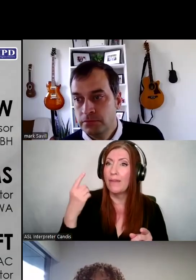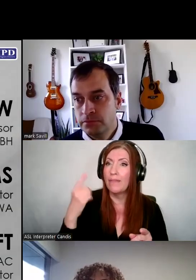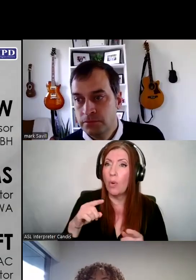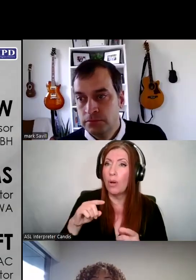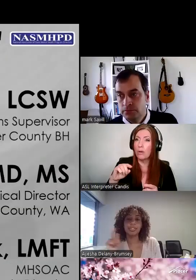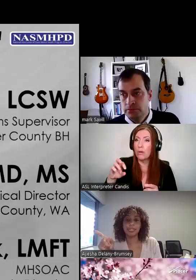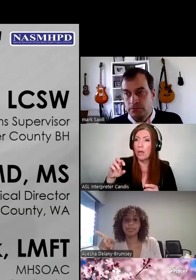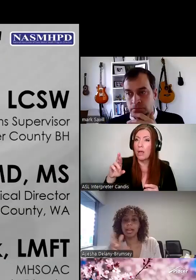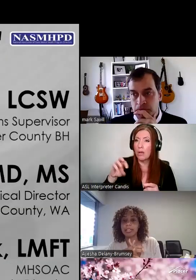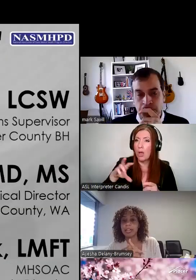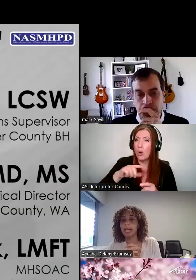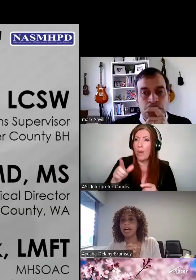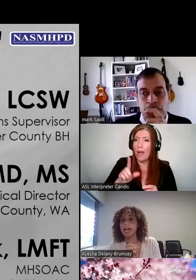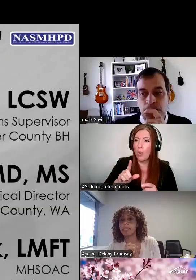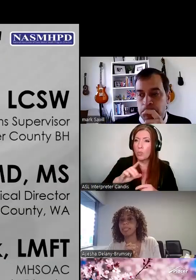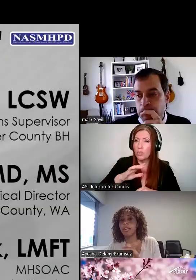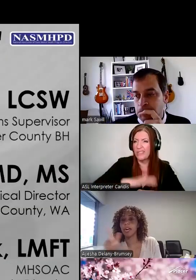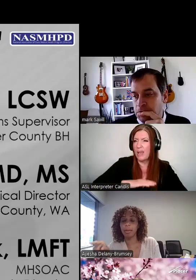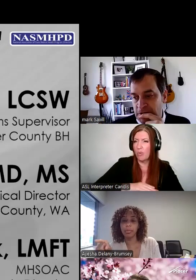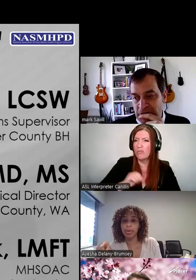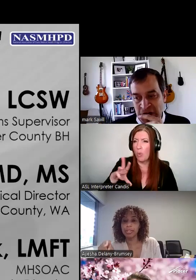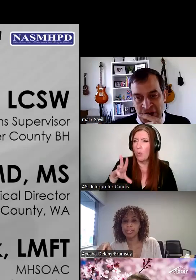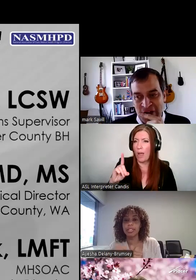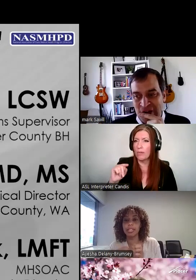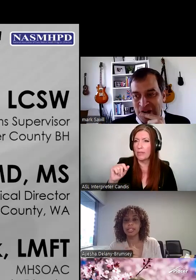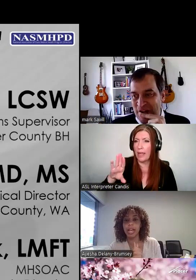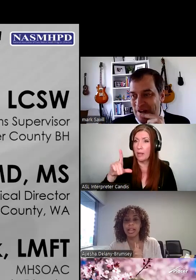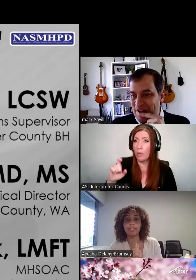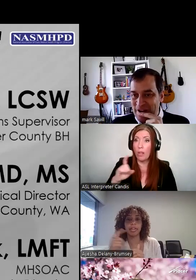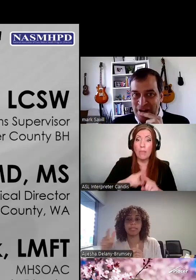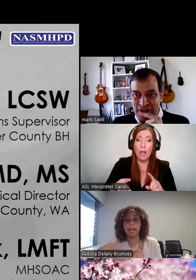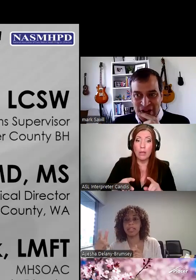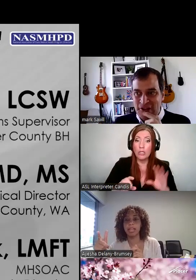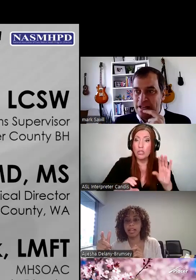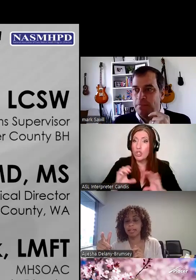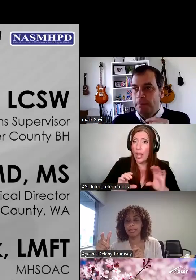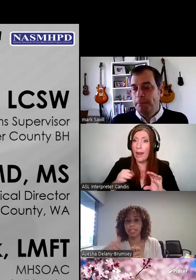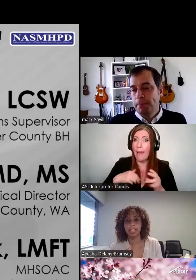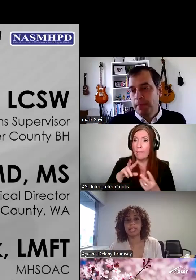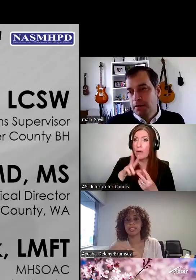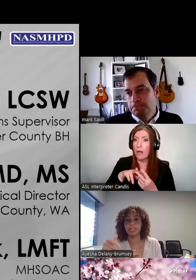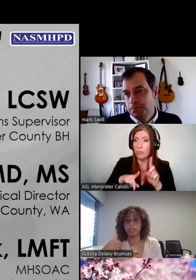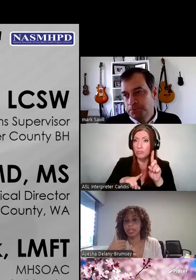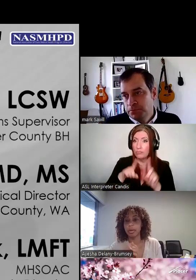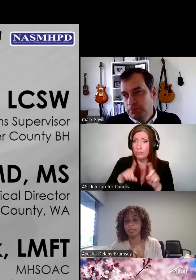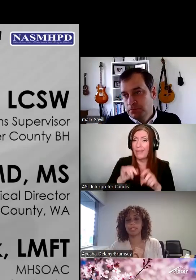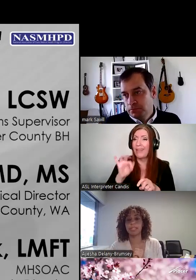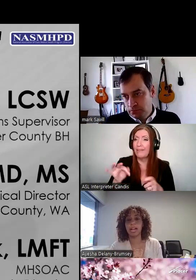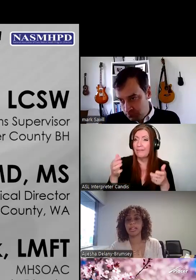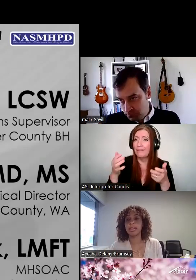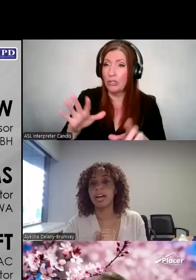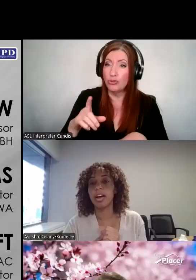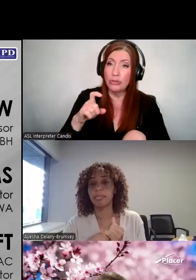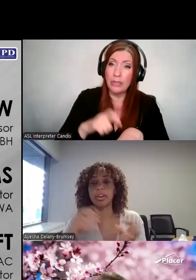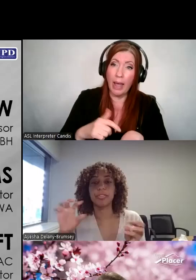roundtable, but just to flag, there are a couple questions in the chat. If we have time at the end after the discussants, I'll bring them up. But if